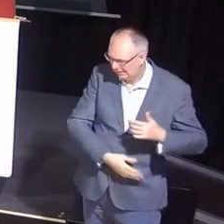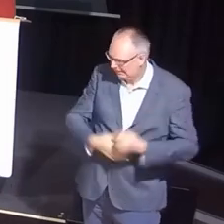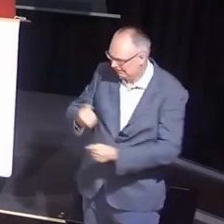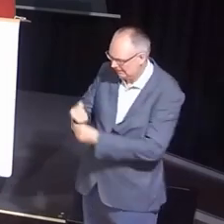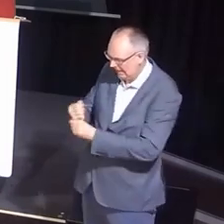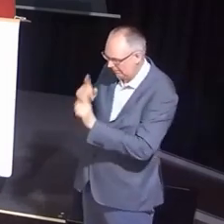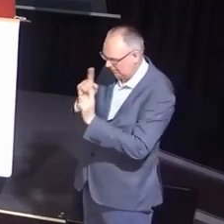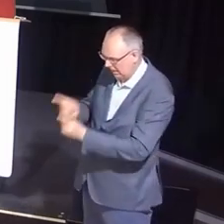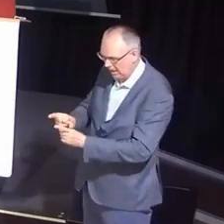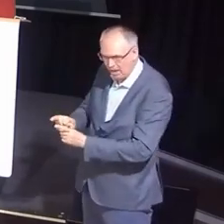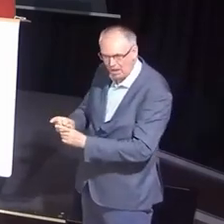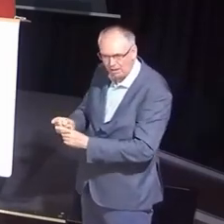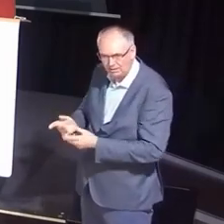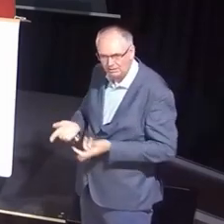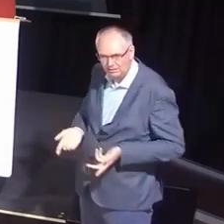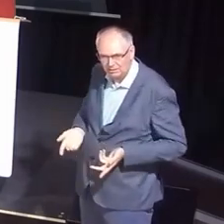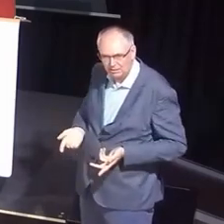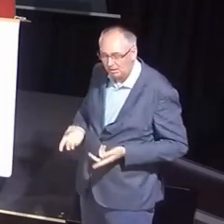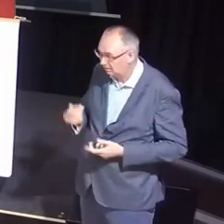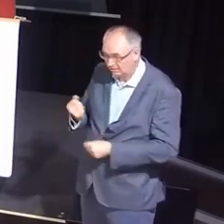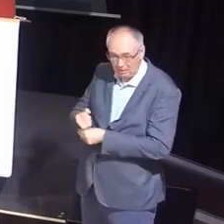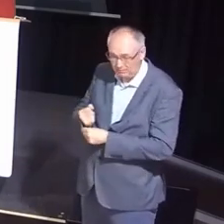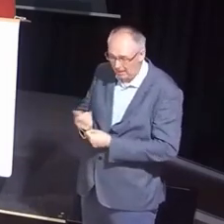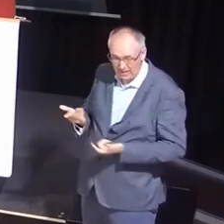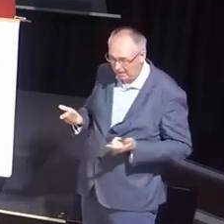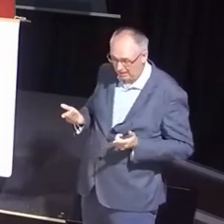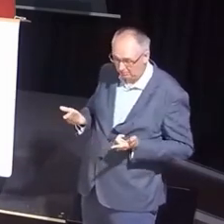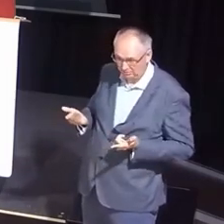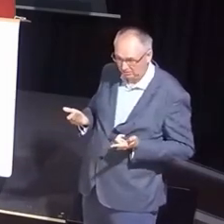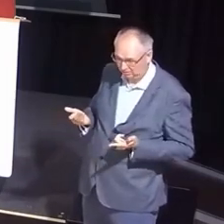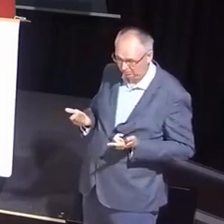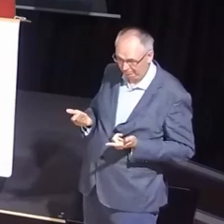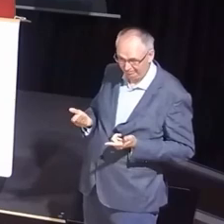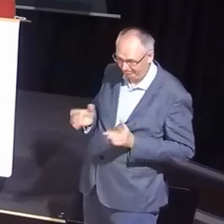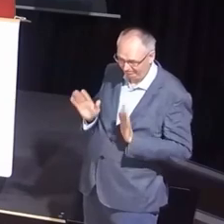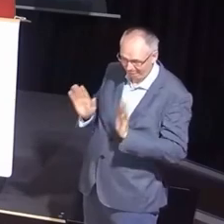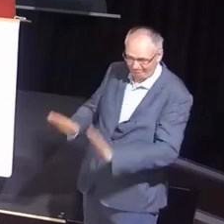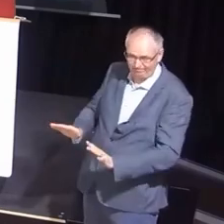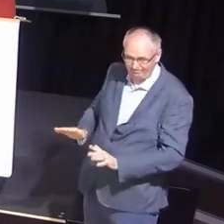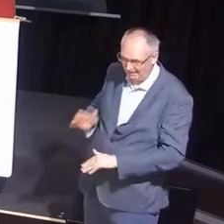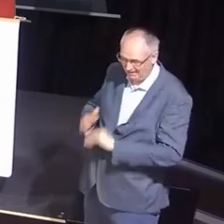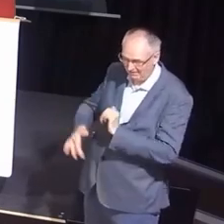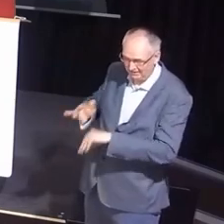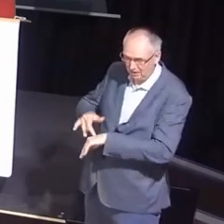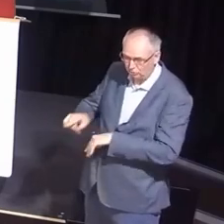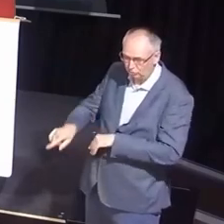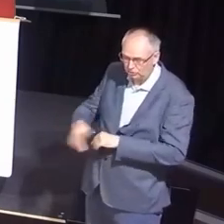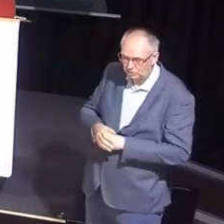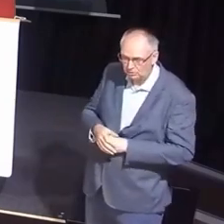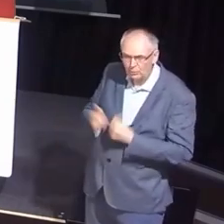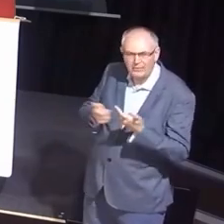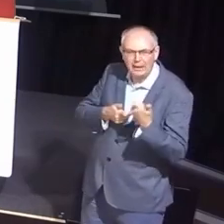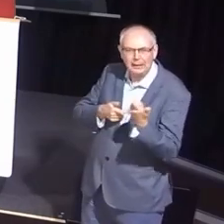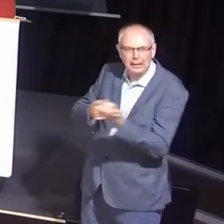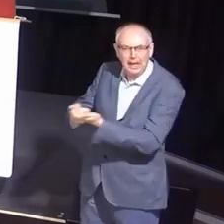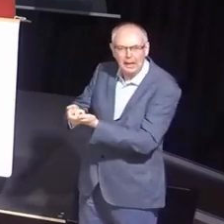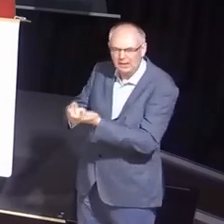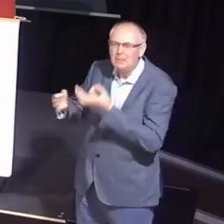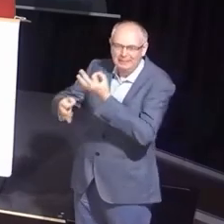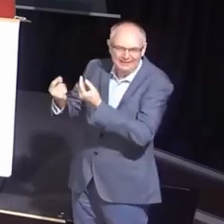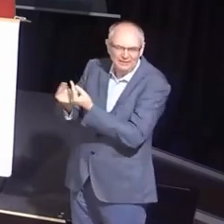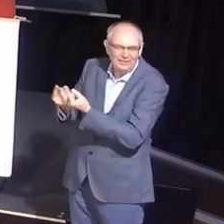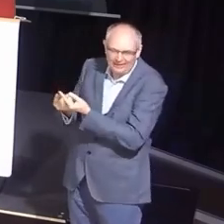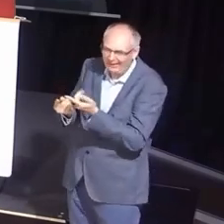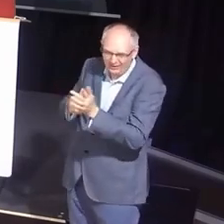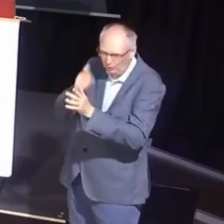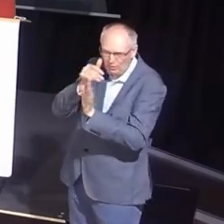many games that I just have never picked up. And I probably never will. Like, I say, I don't play games with guns. That's a political thing. I mean, you guys know